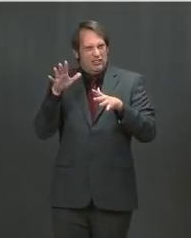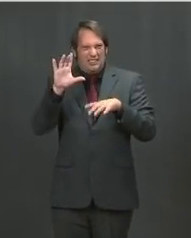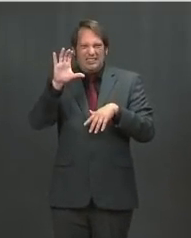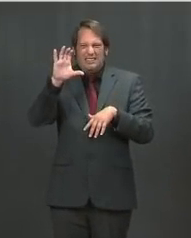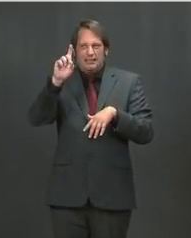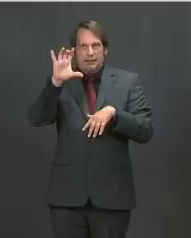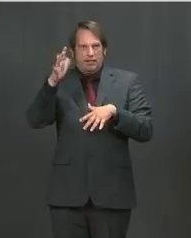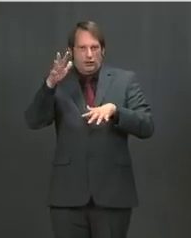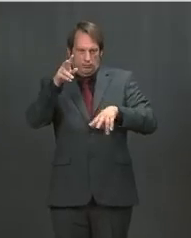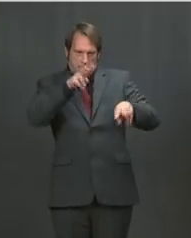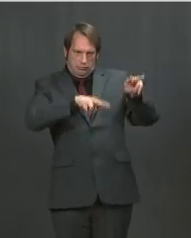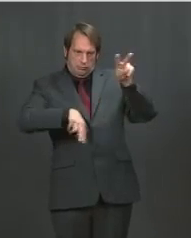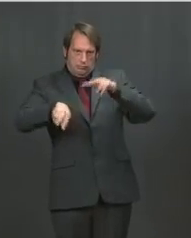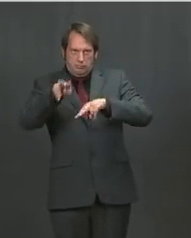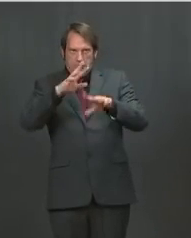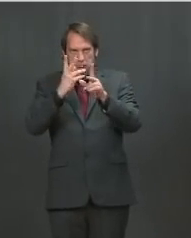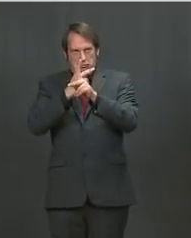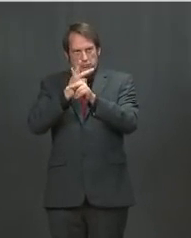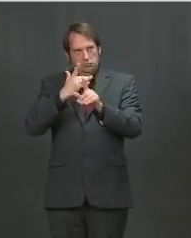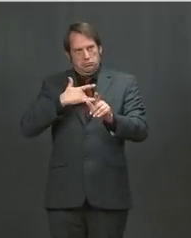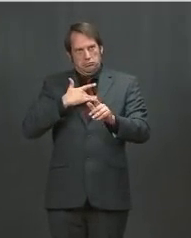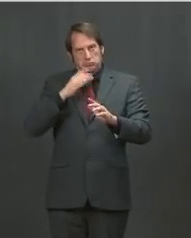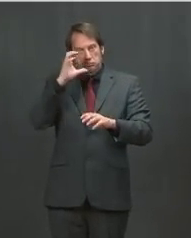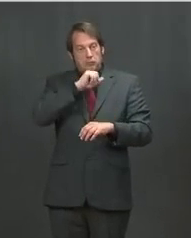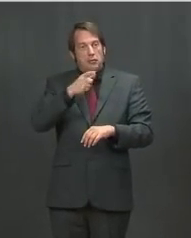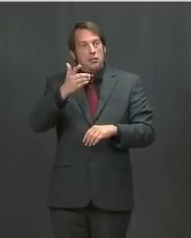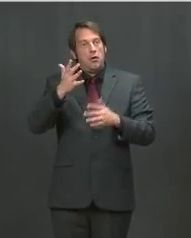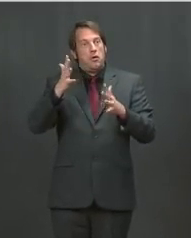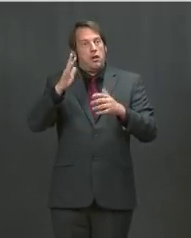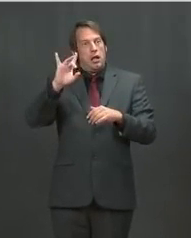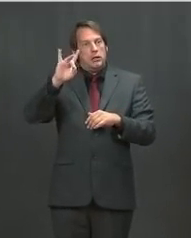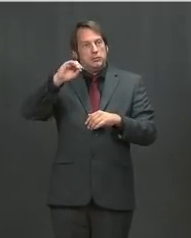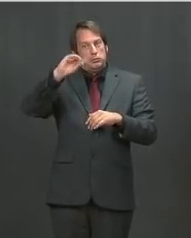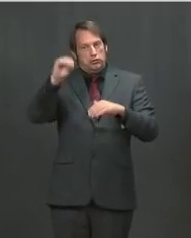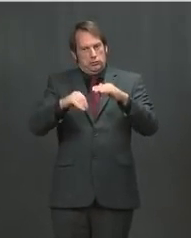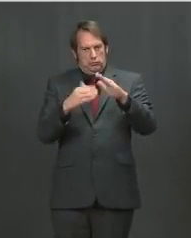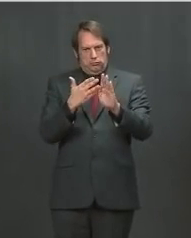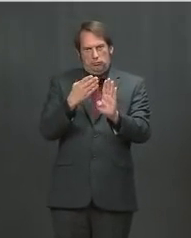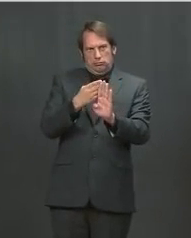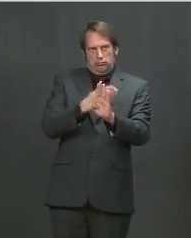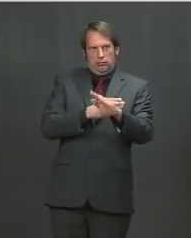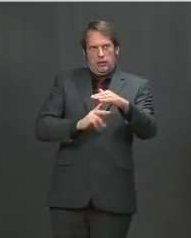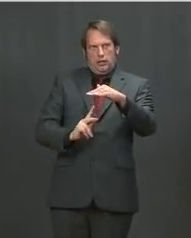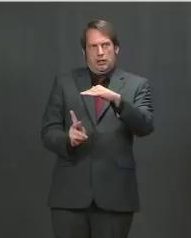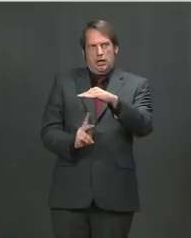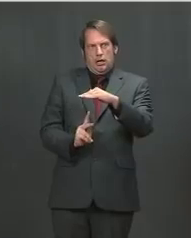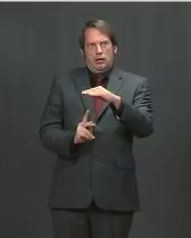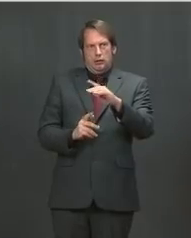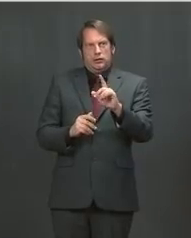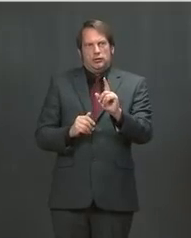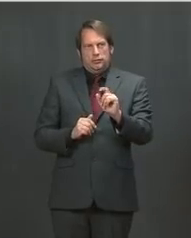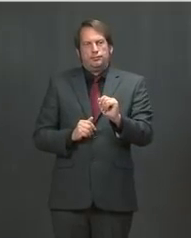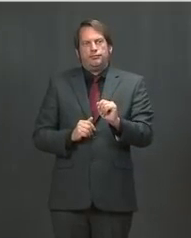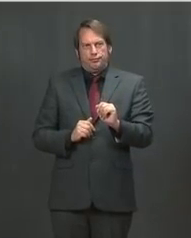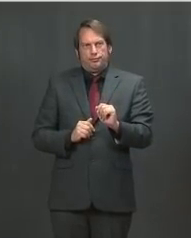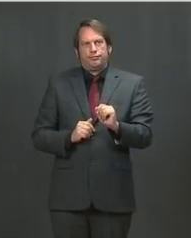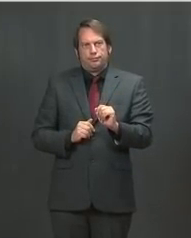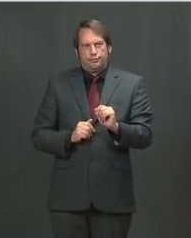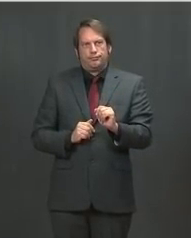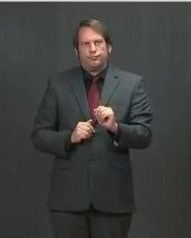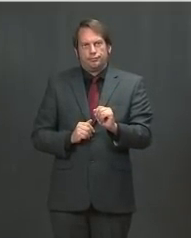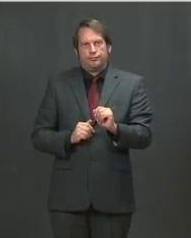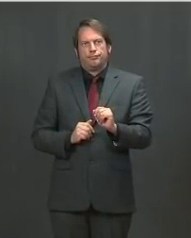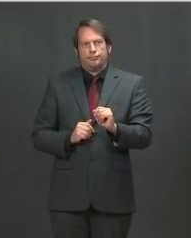80% of pre-K through 12th grade teachers, school staff, and child care workers received at least one